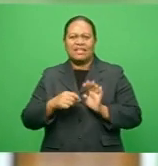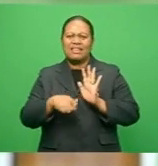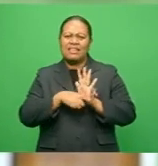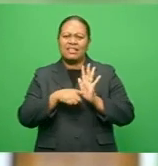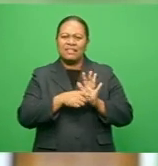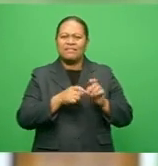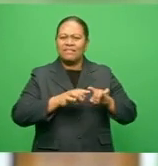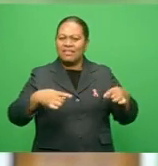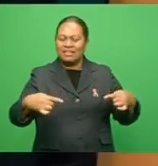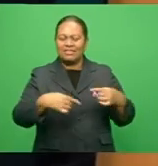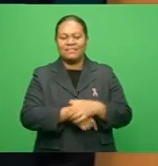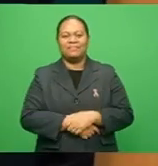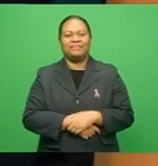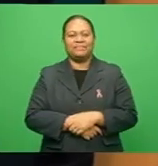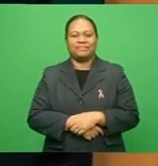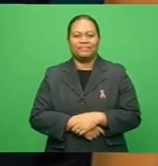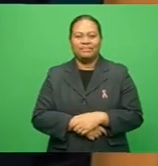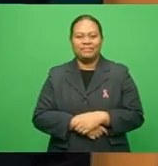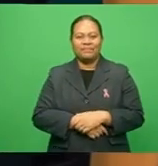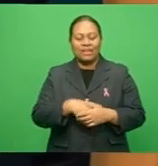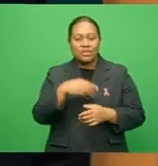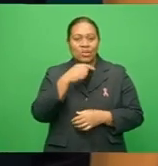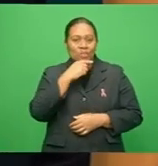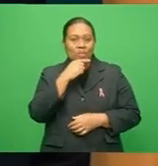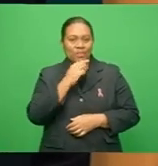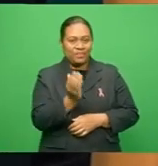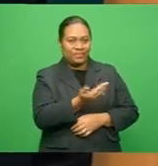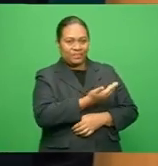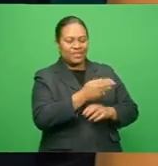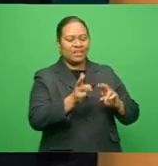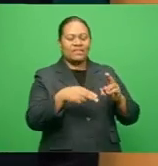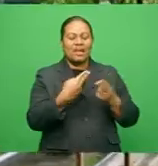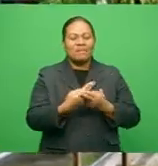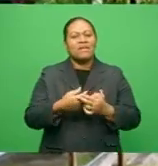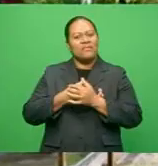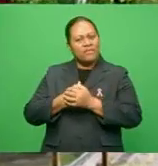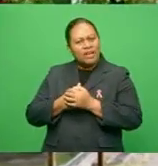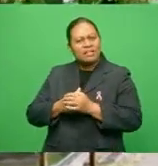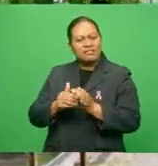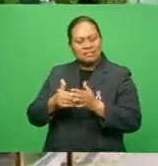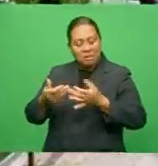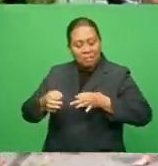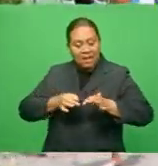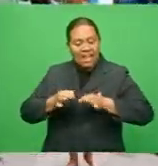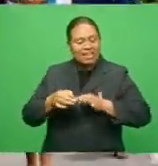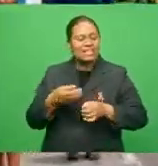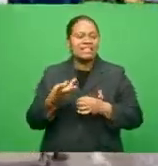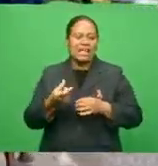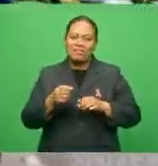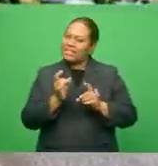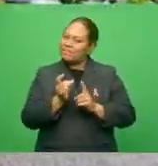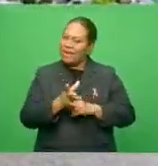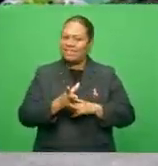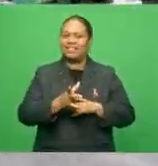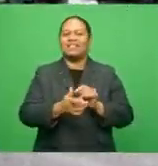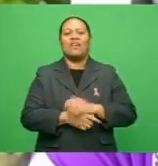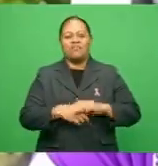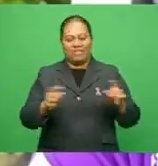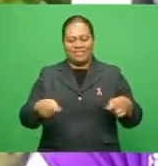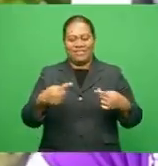a positive picture. Vunivalu's family, friends and relatives are now planning something special for the grand